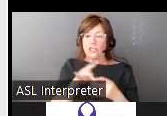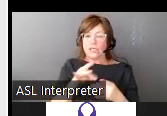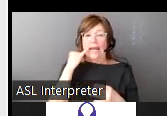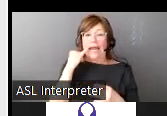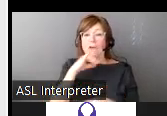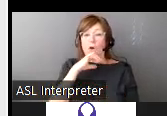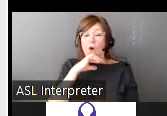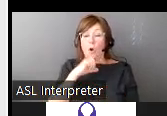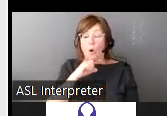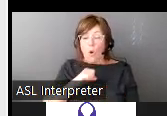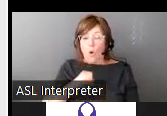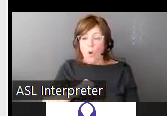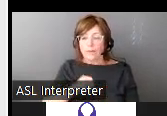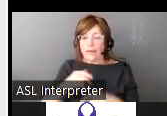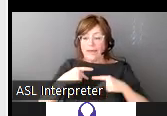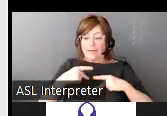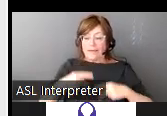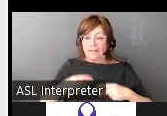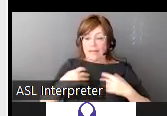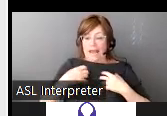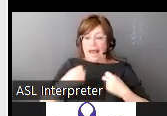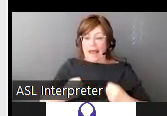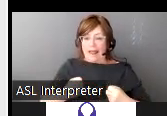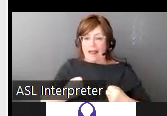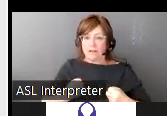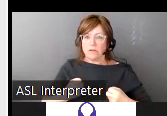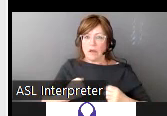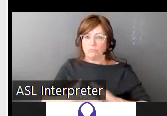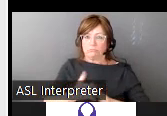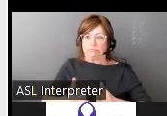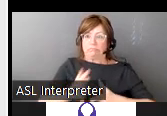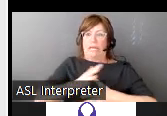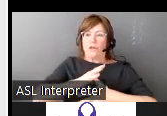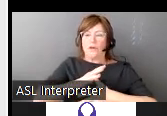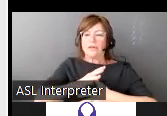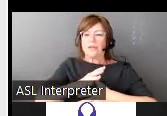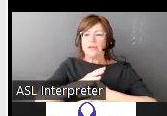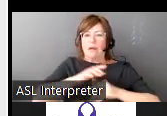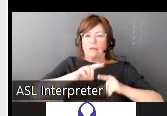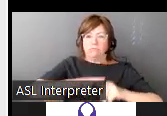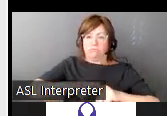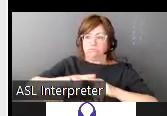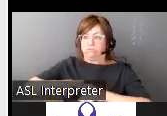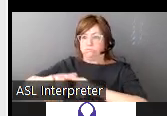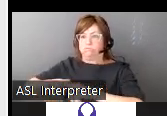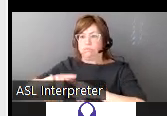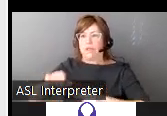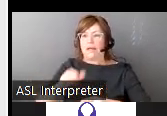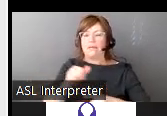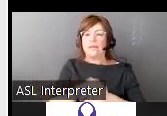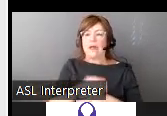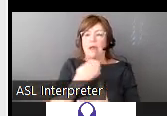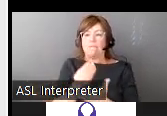older, your physical well-being becomes much more important. Faced with this physical dependence and its financial